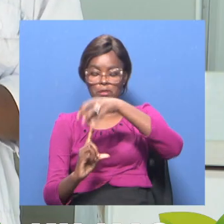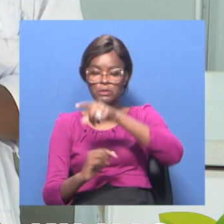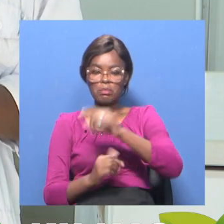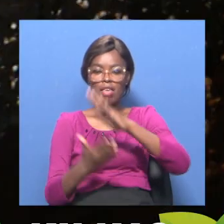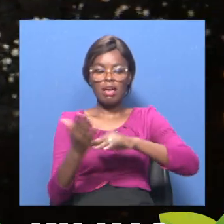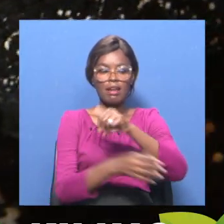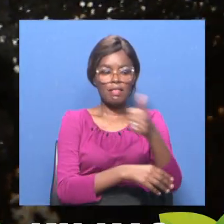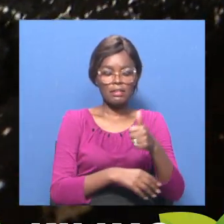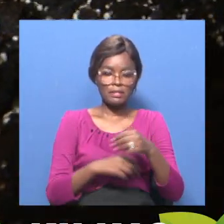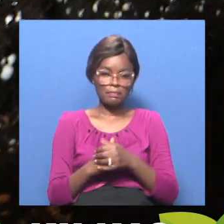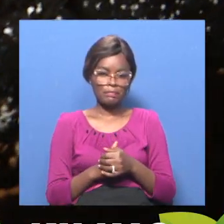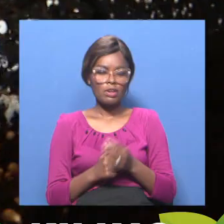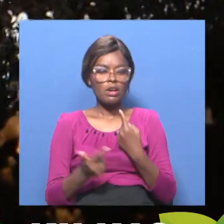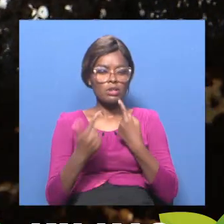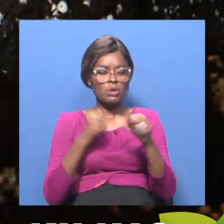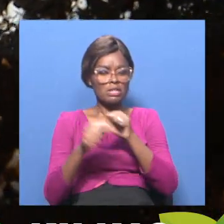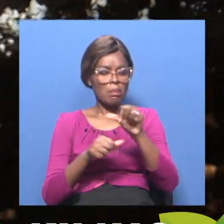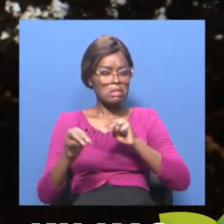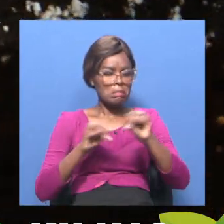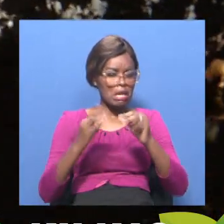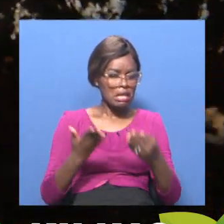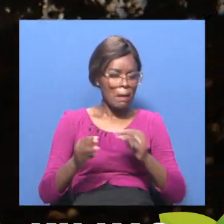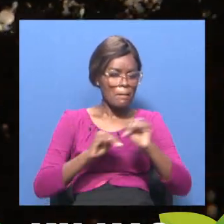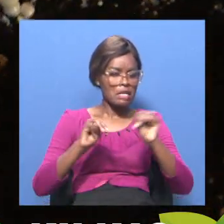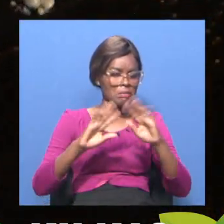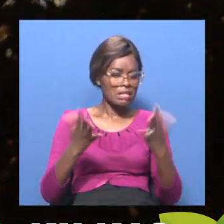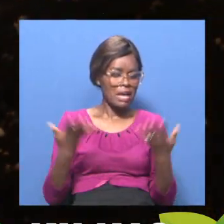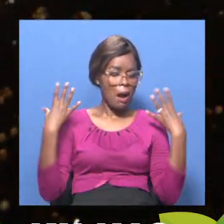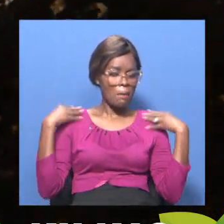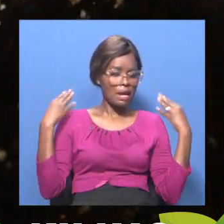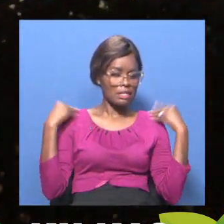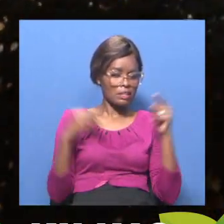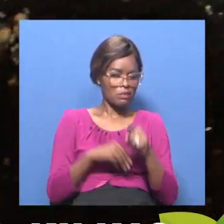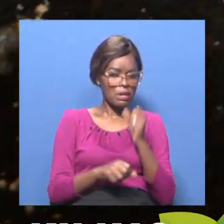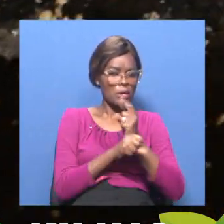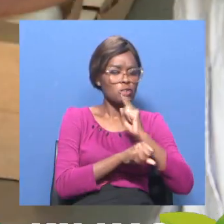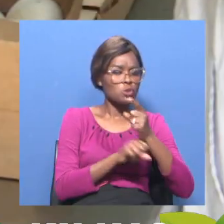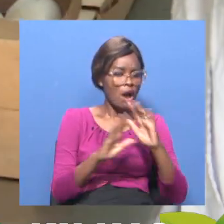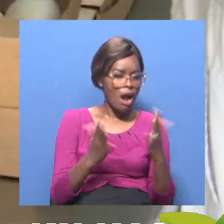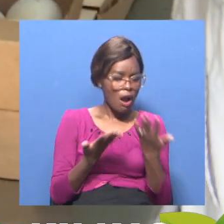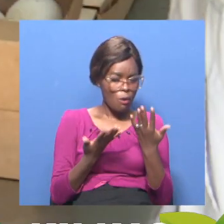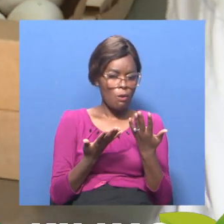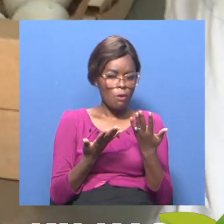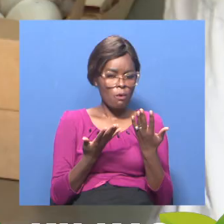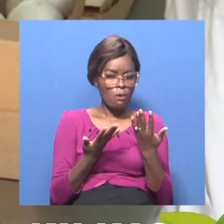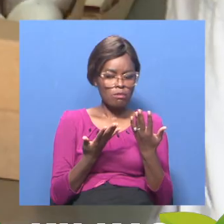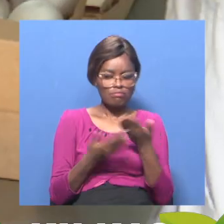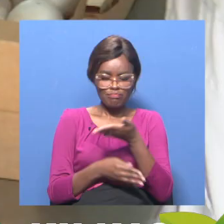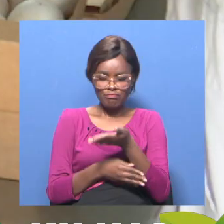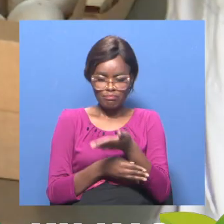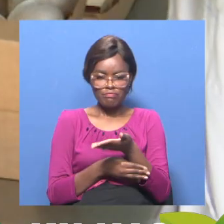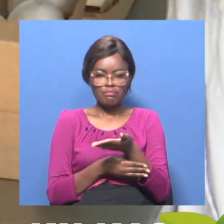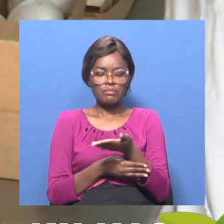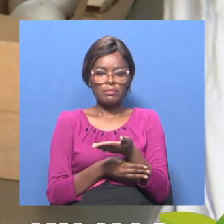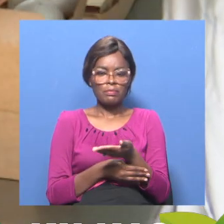that we have. And you've talked about management. How is the management practices for that? How do you ensure that it gets to this point at a